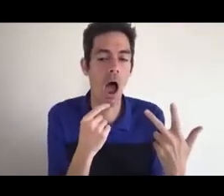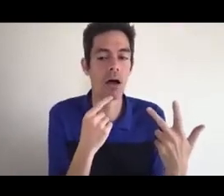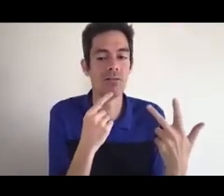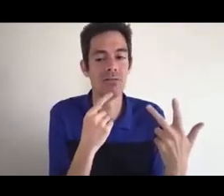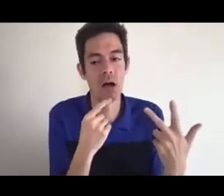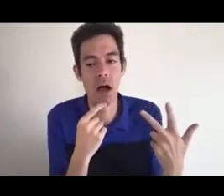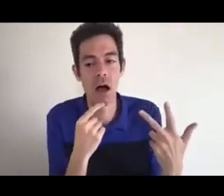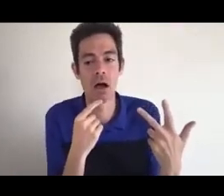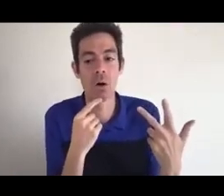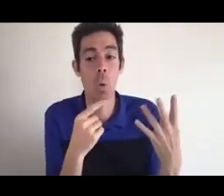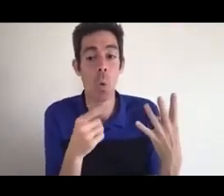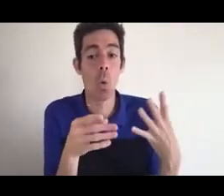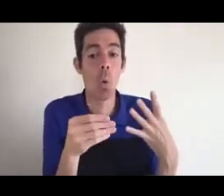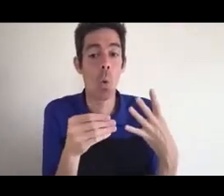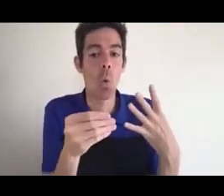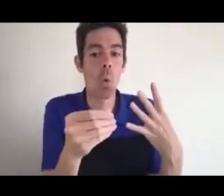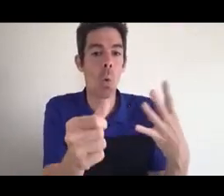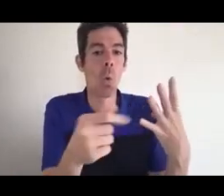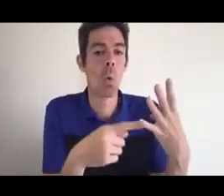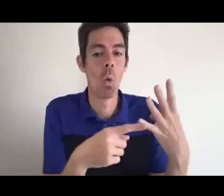as adverbs.